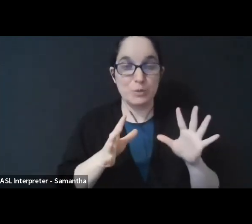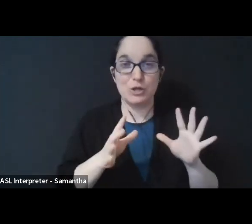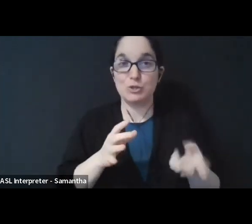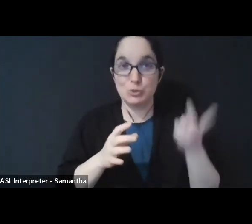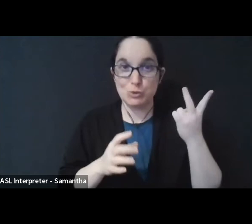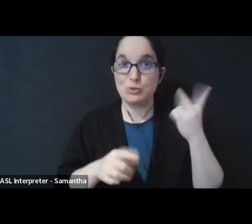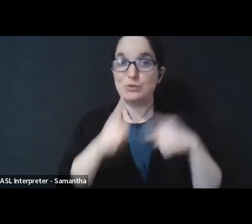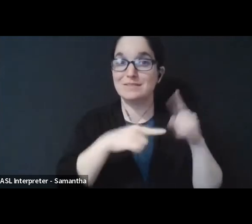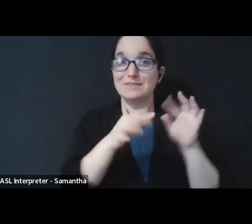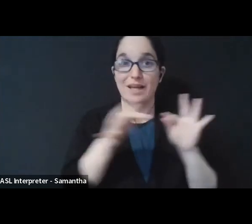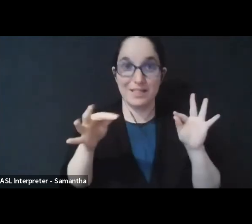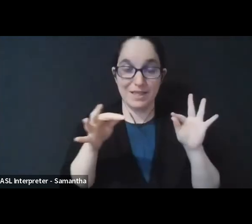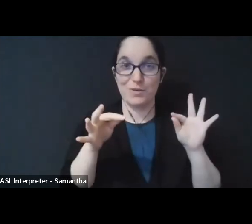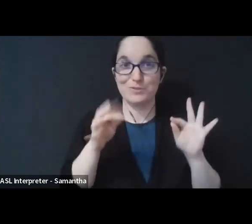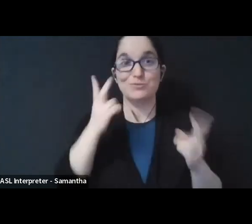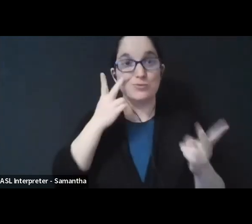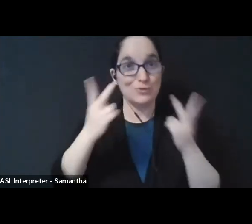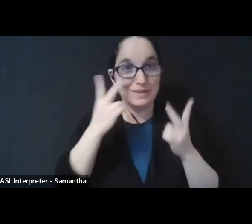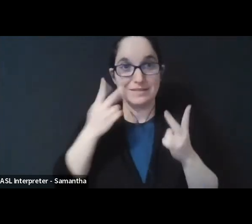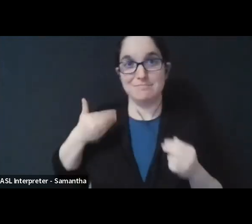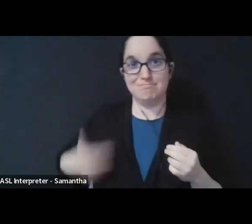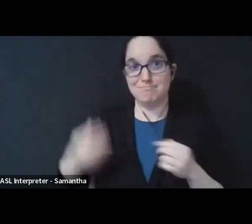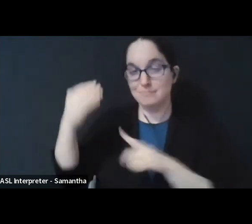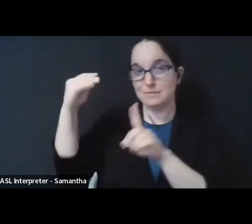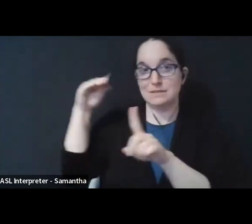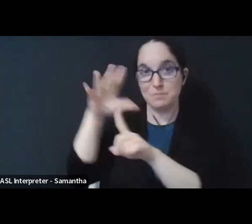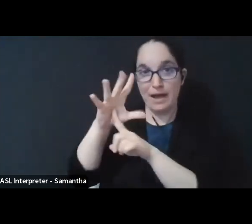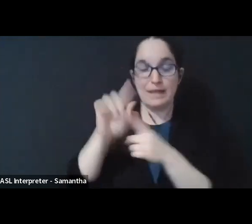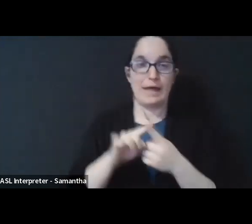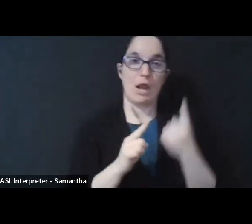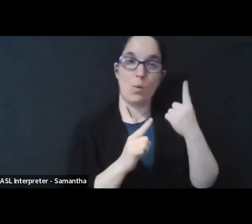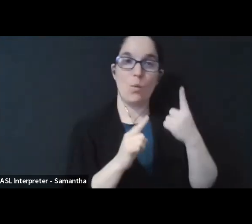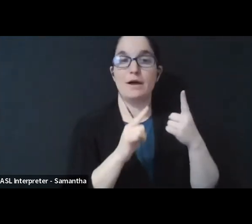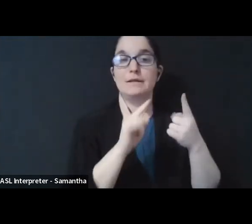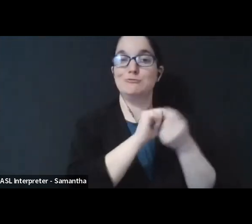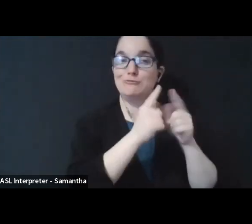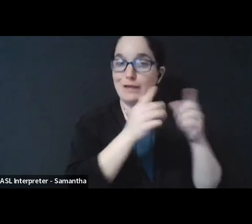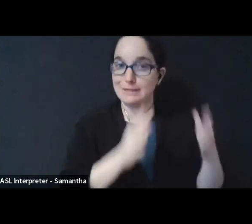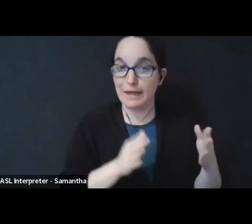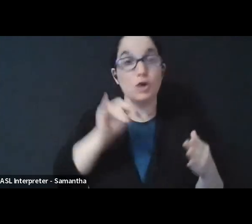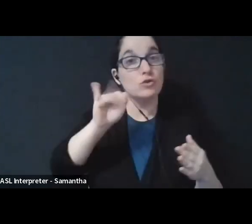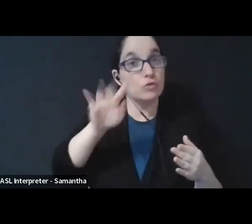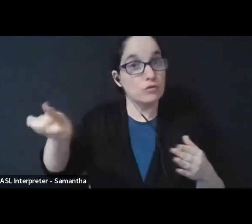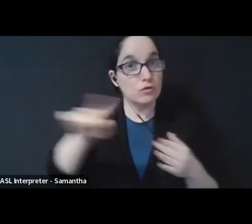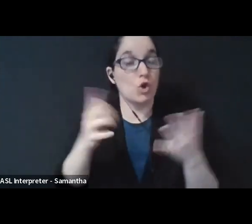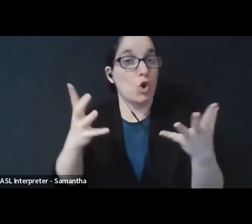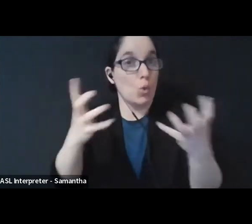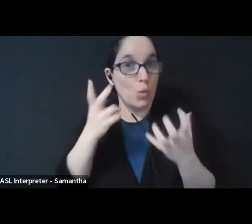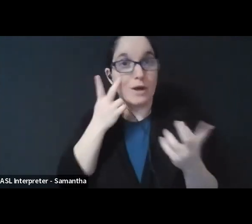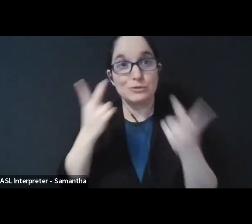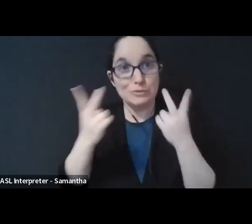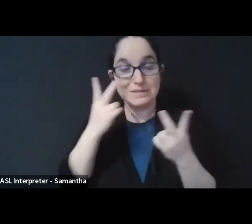American Sign Language. As you can see, I am spotlighted, as is one of our translators. So if you would like to access